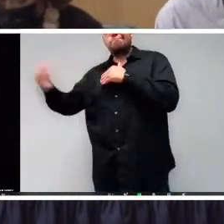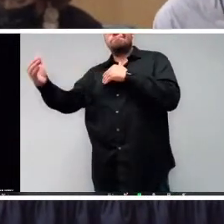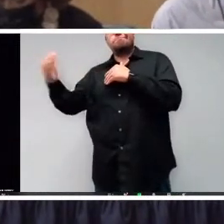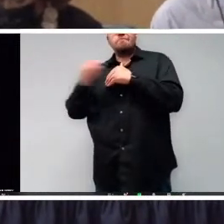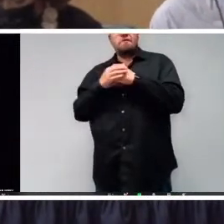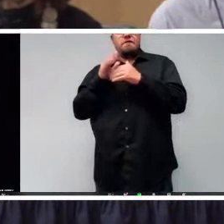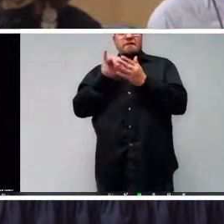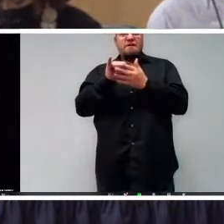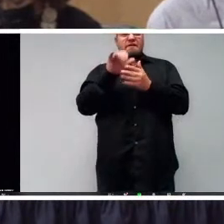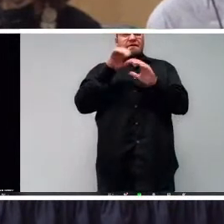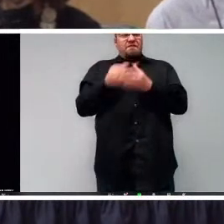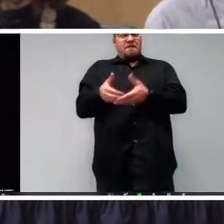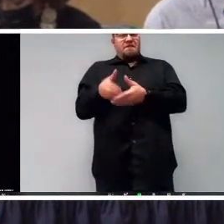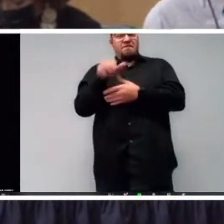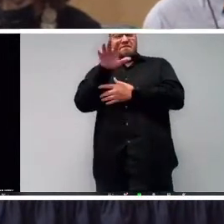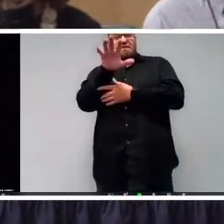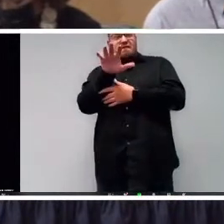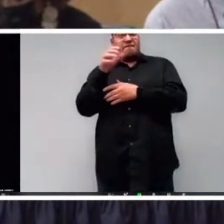phase 5A,